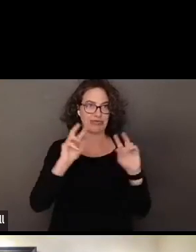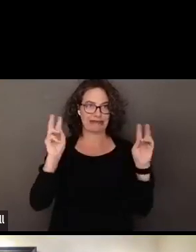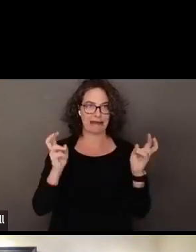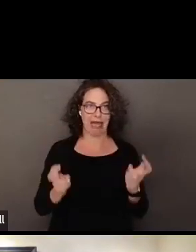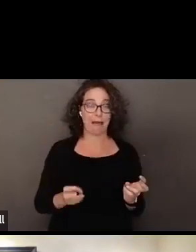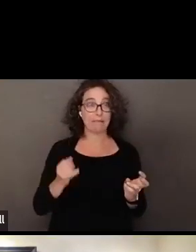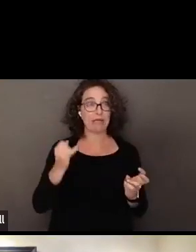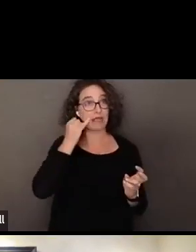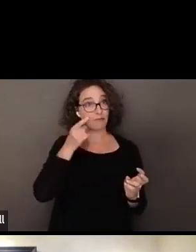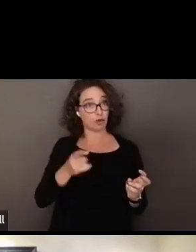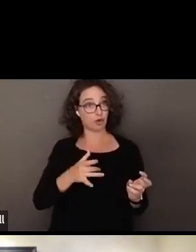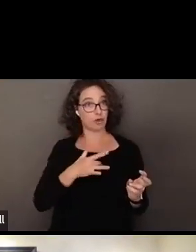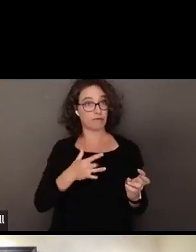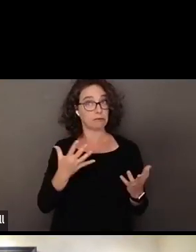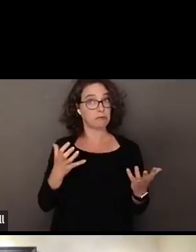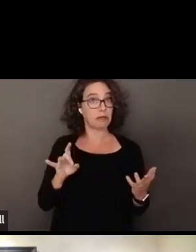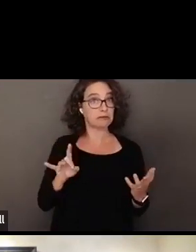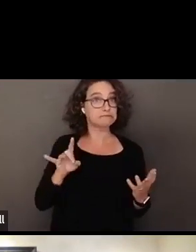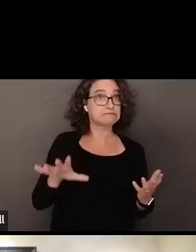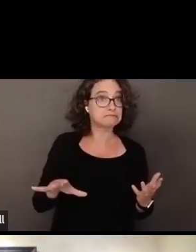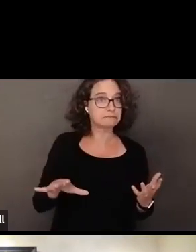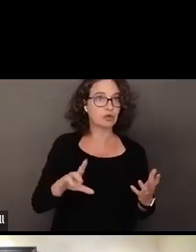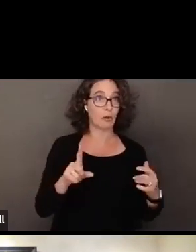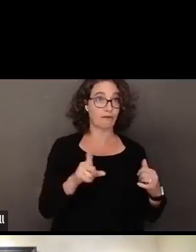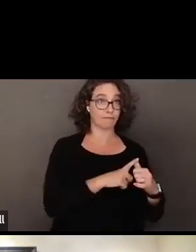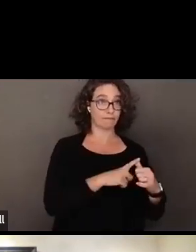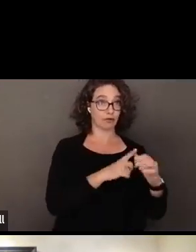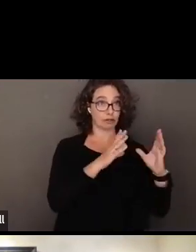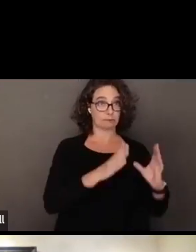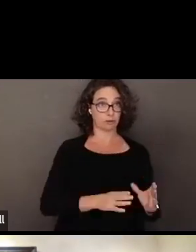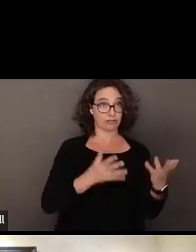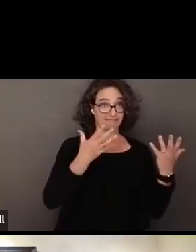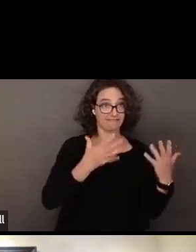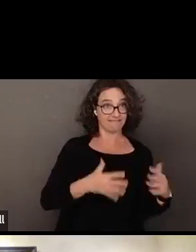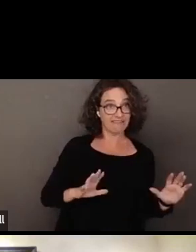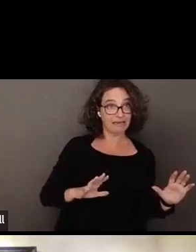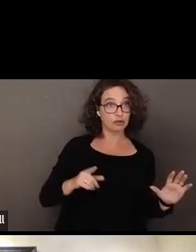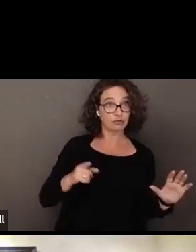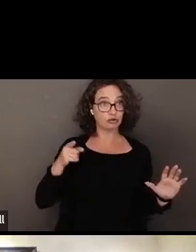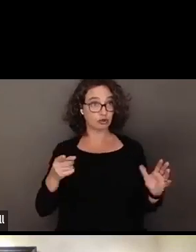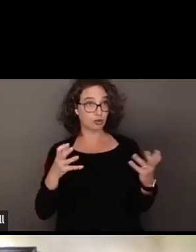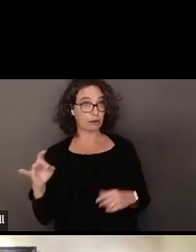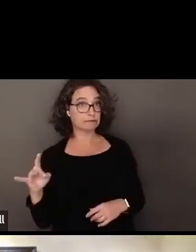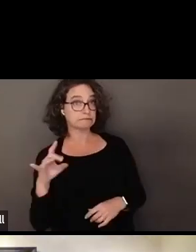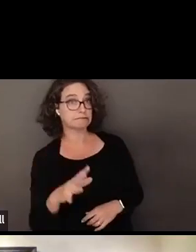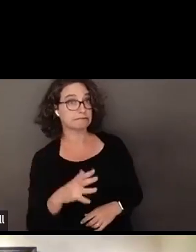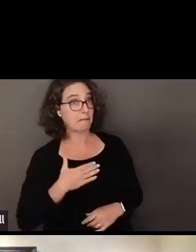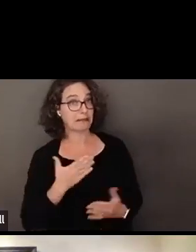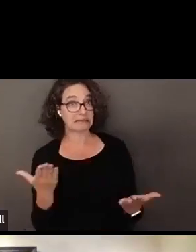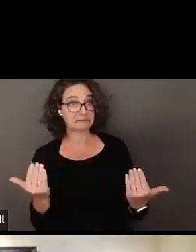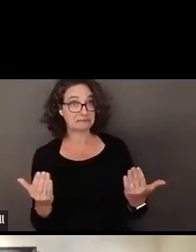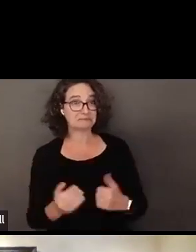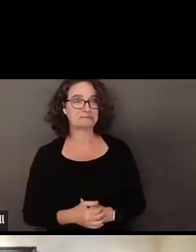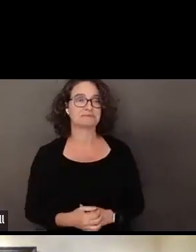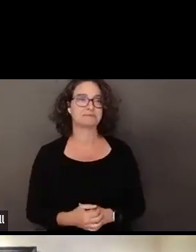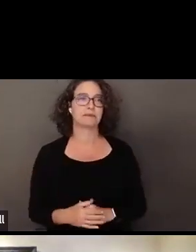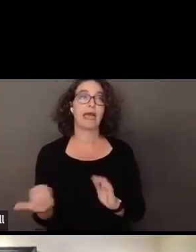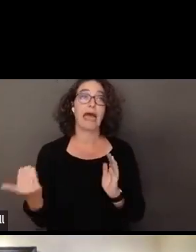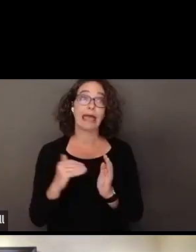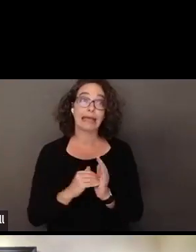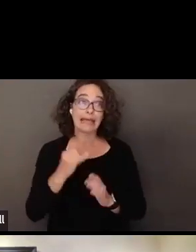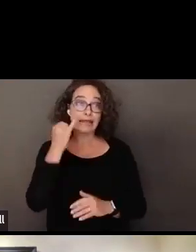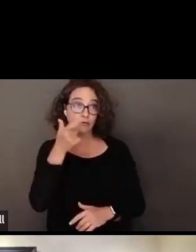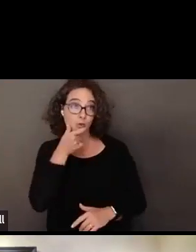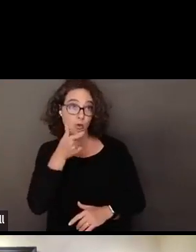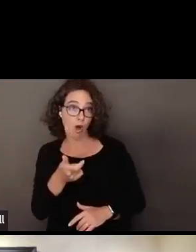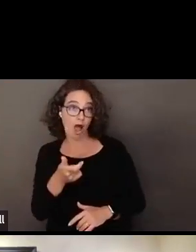feel that there's anything you'd like to contribute once the first speaker is finished, please definitely feel free to jump into this conversation. And again, if you're watching us on